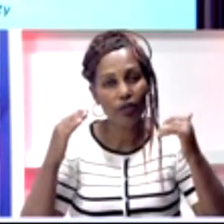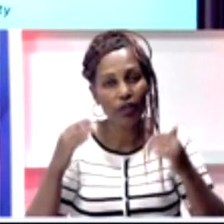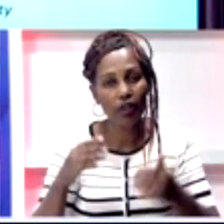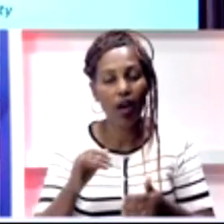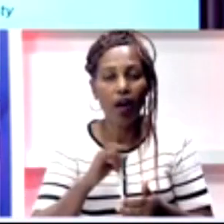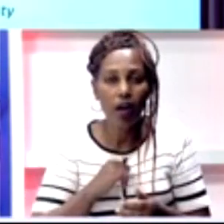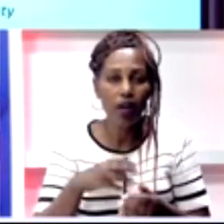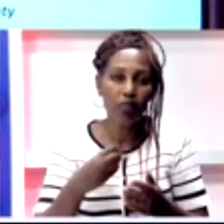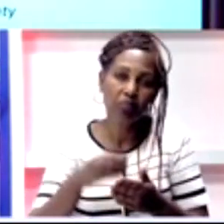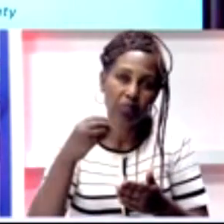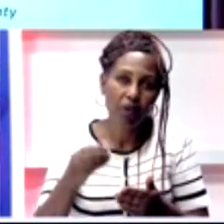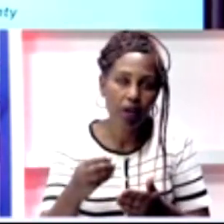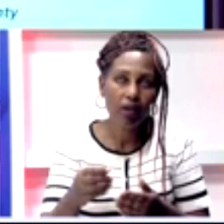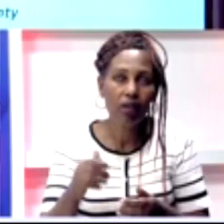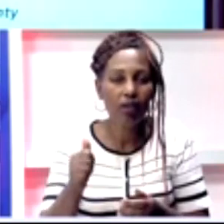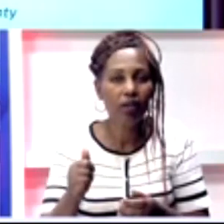day.